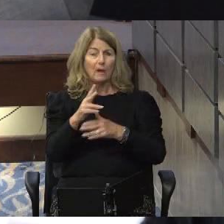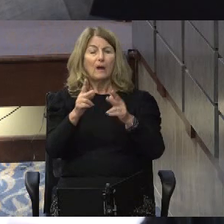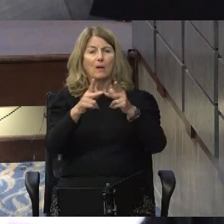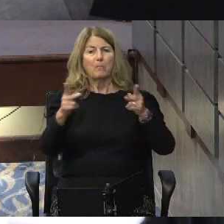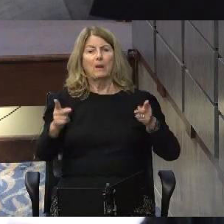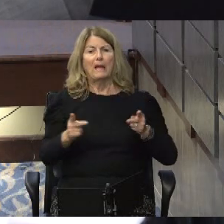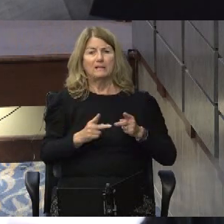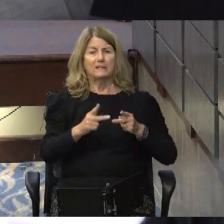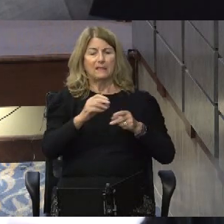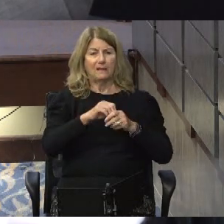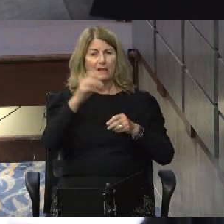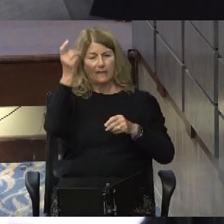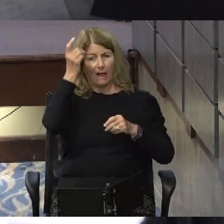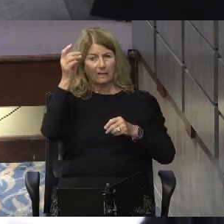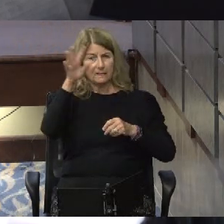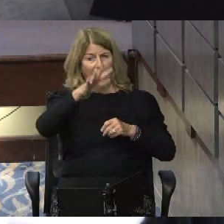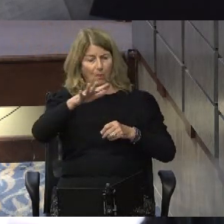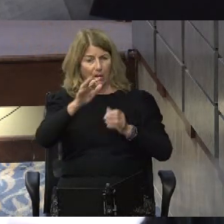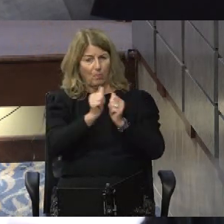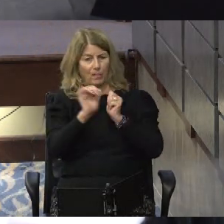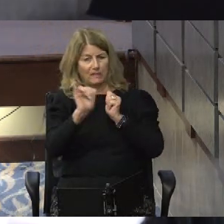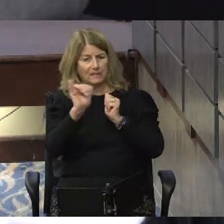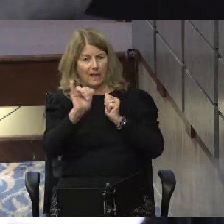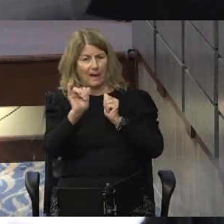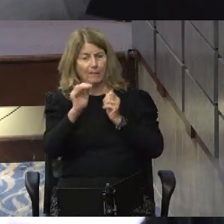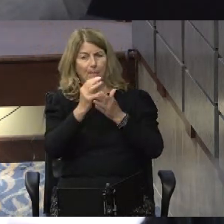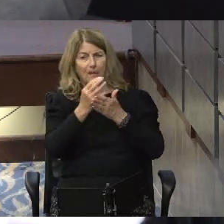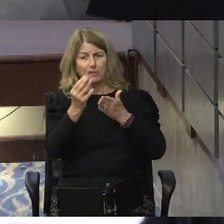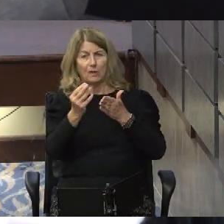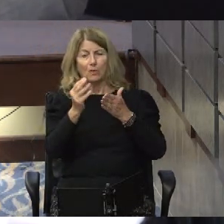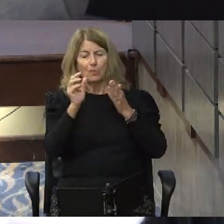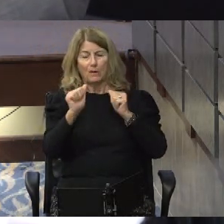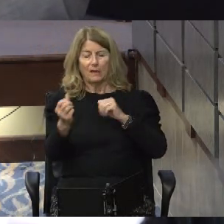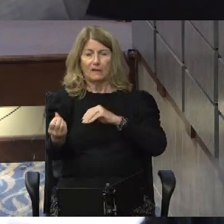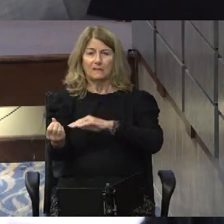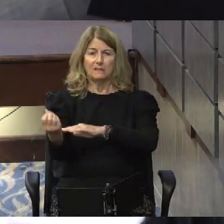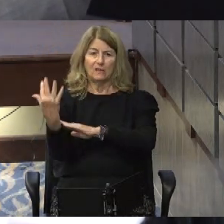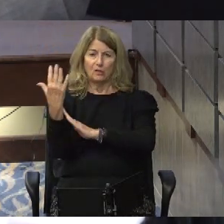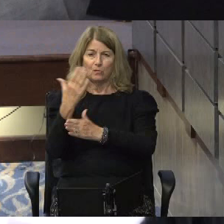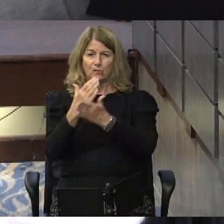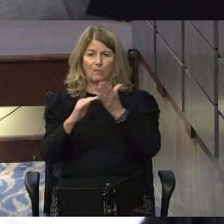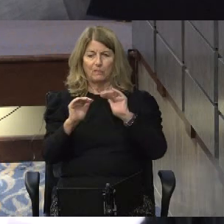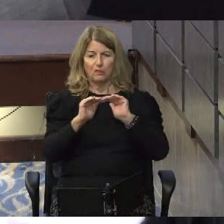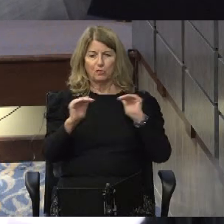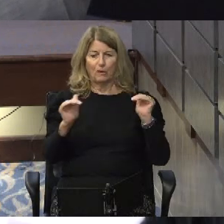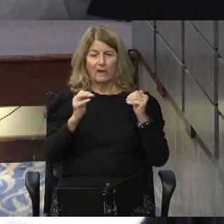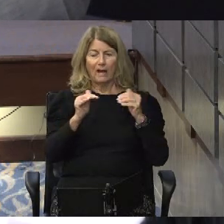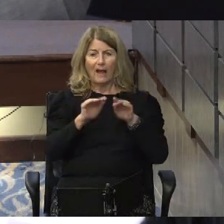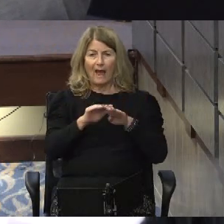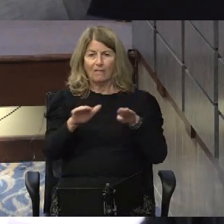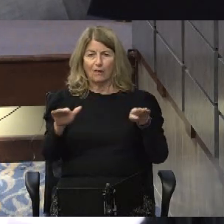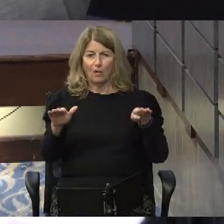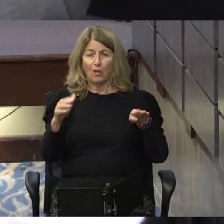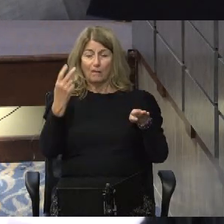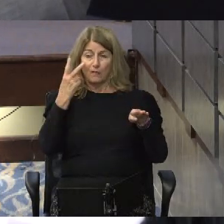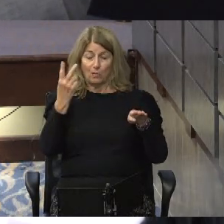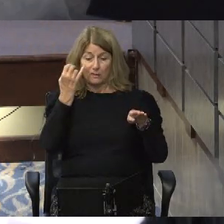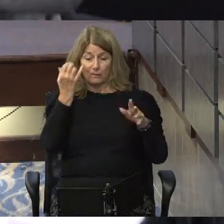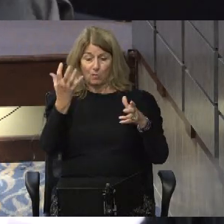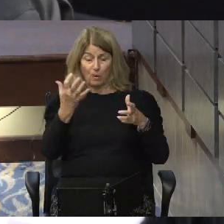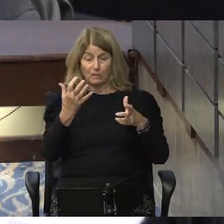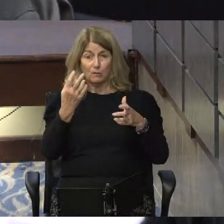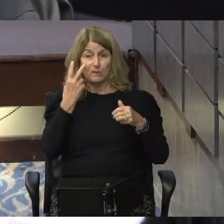that have the same material, and we can even send you some street level views of what that looks like if you'd like to see it as